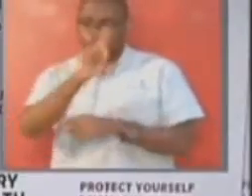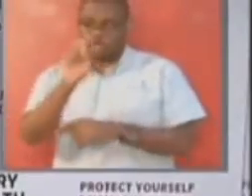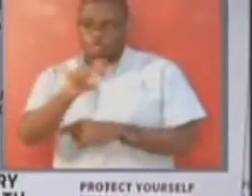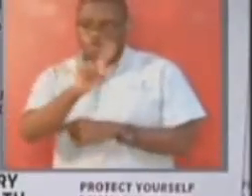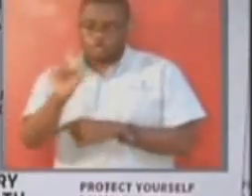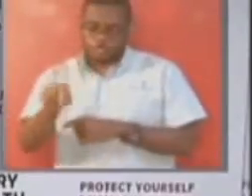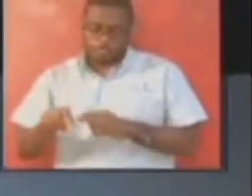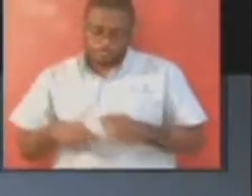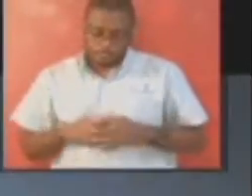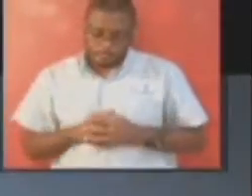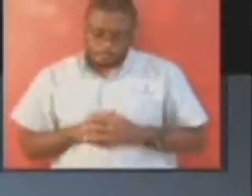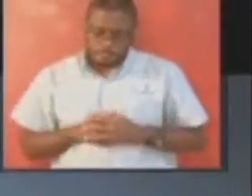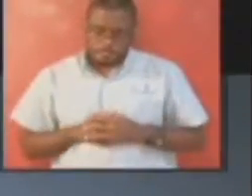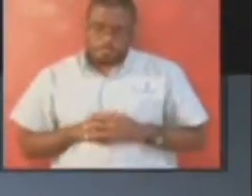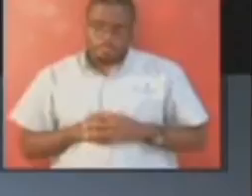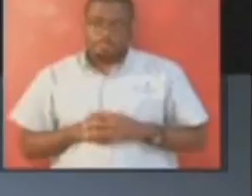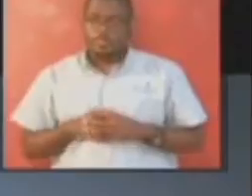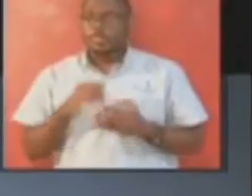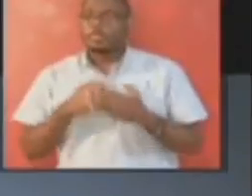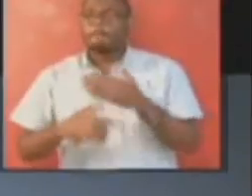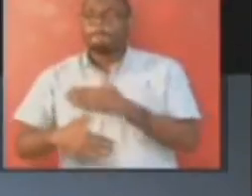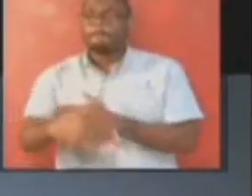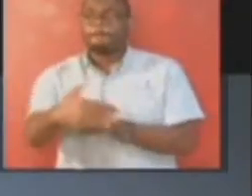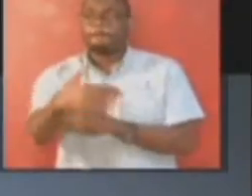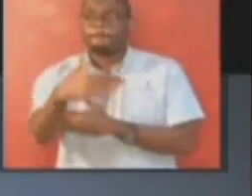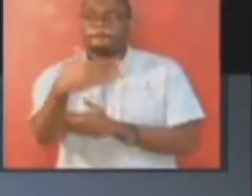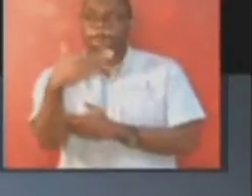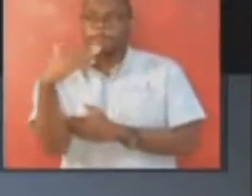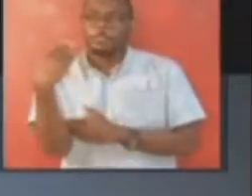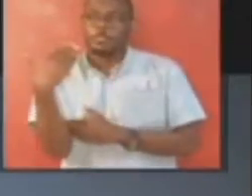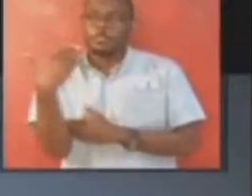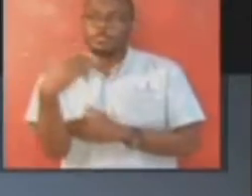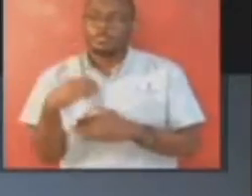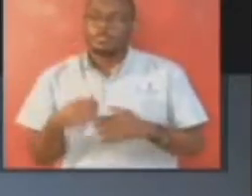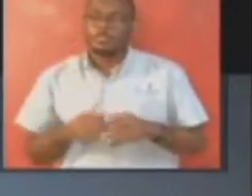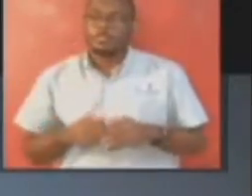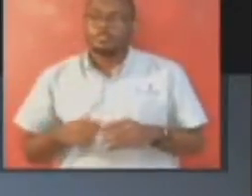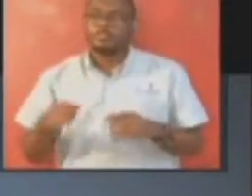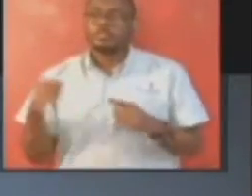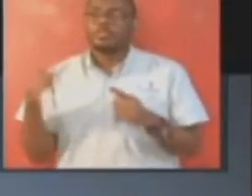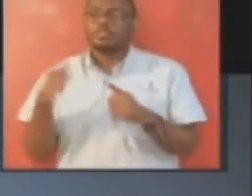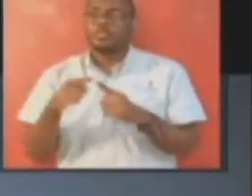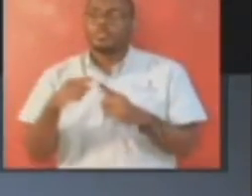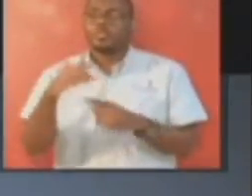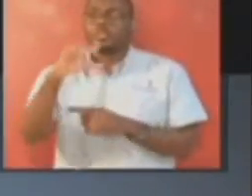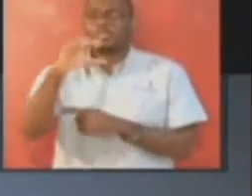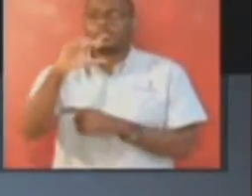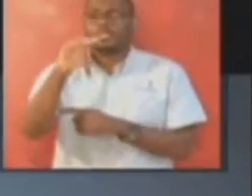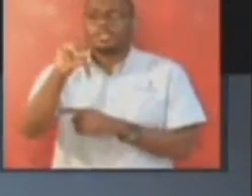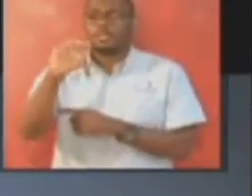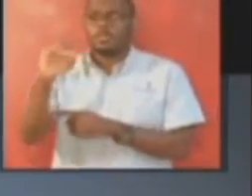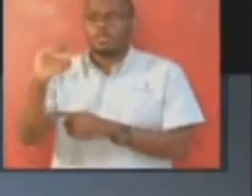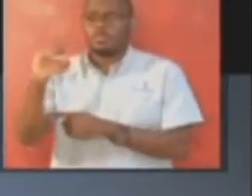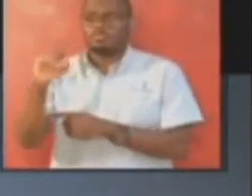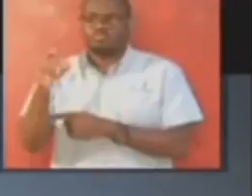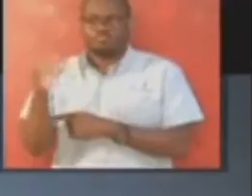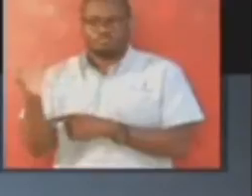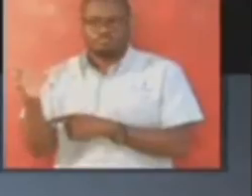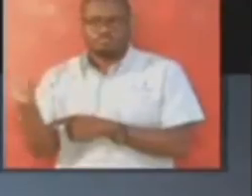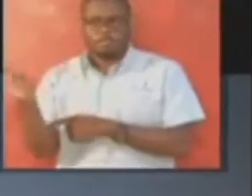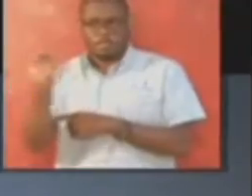Hi, good morning. Sonal Lala from TTT News. CMO, on Monday morning, I would have passed a bus